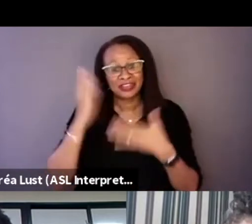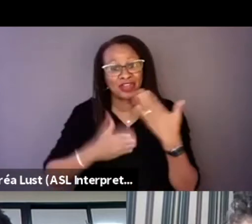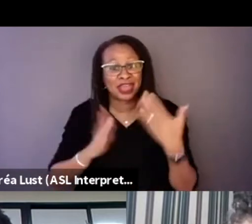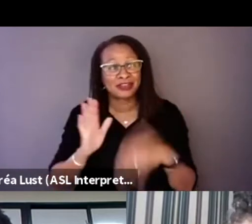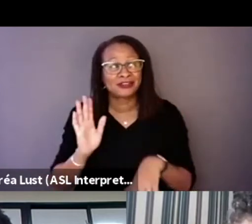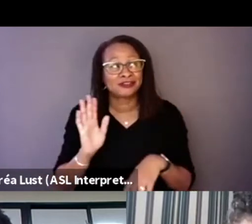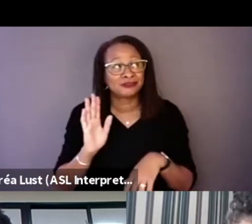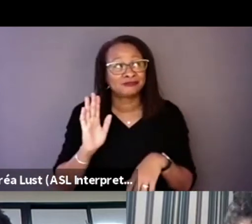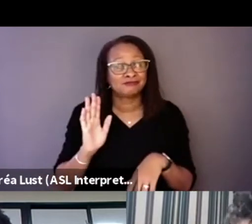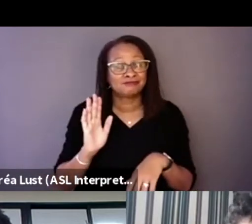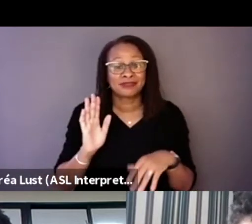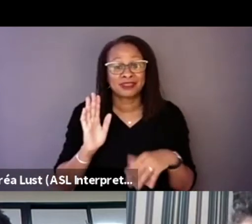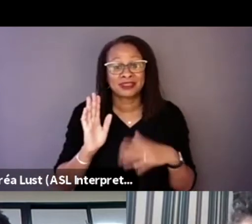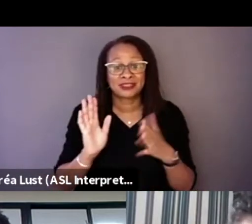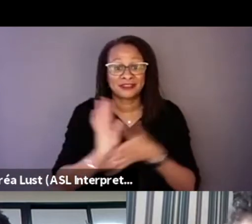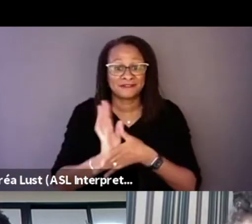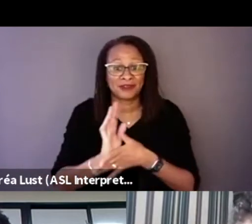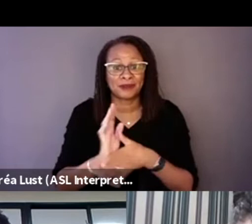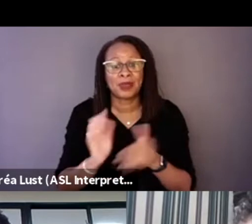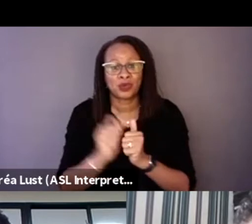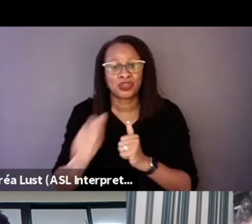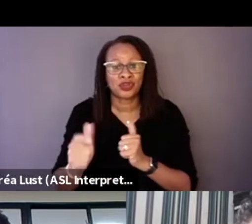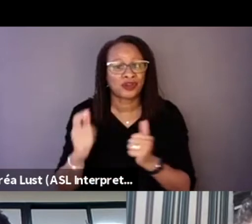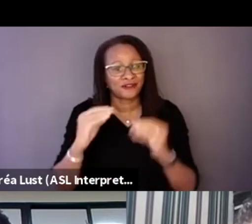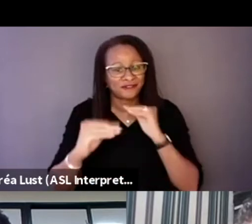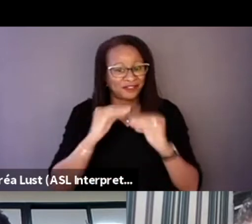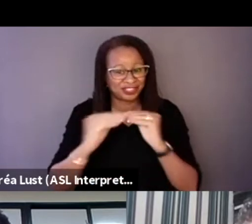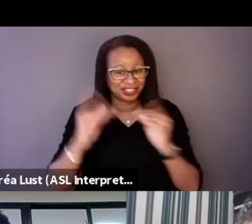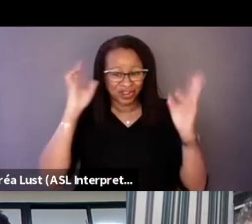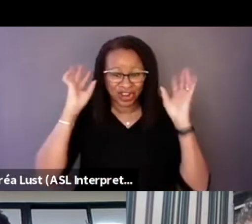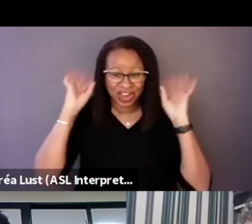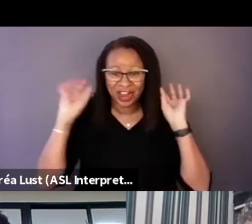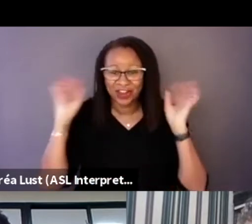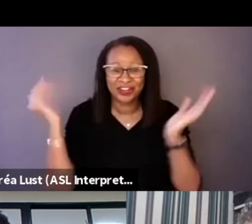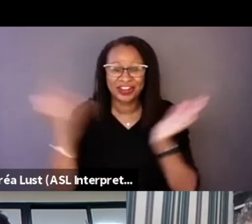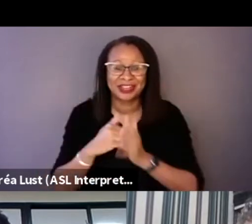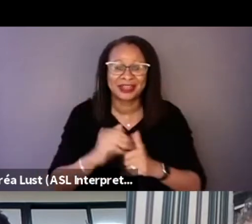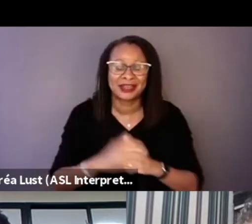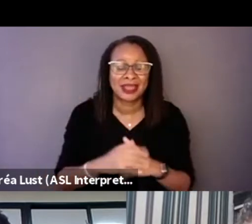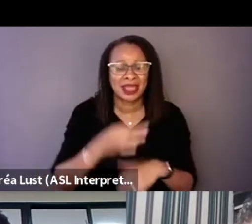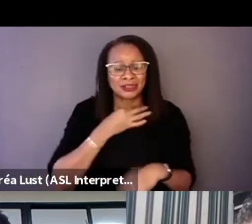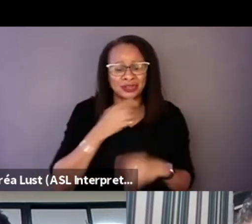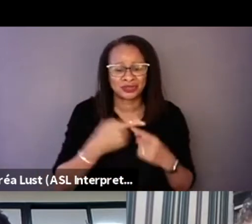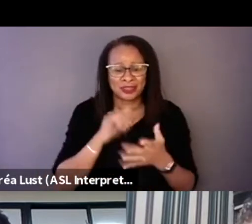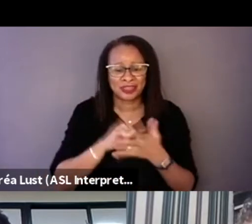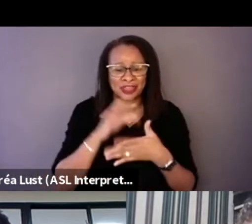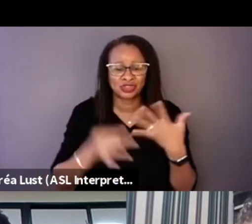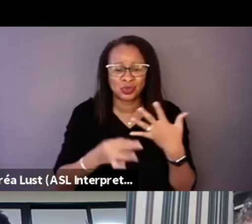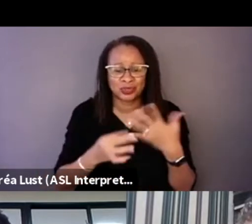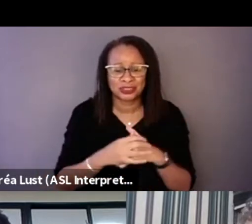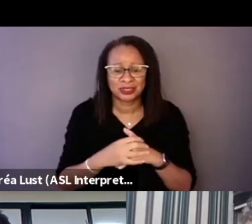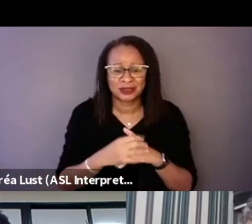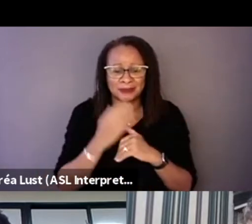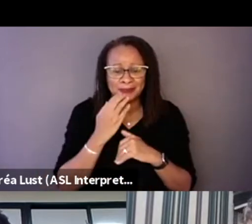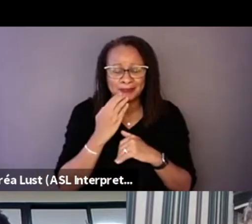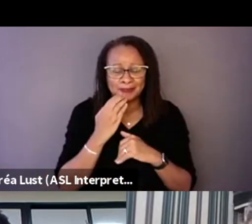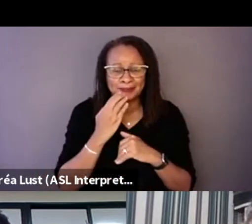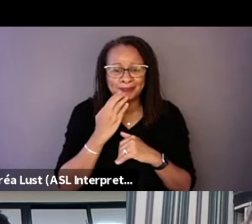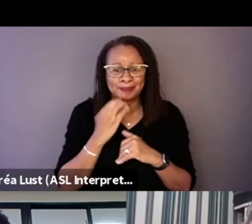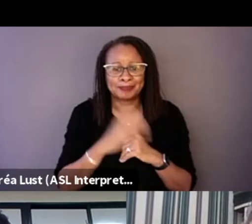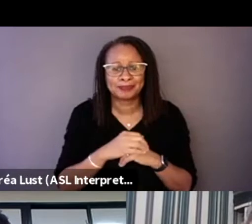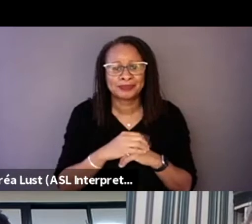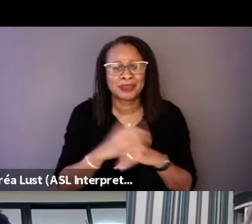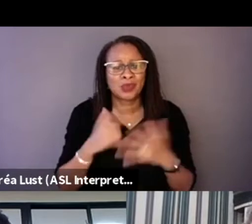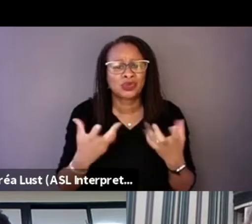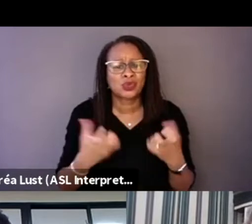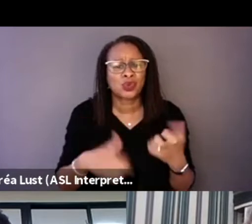watching Elena fix her hair. And I was really curious about that choice for you and what you wanted the audience to sort of